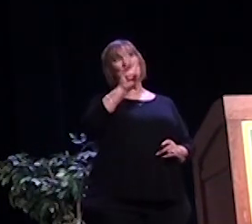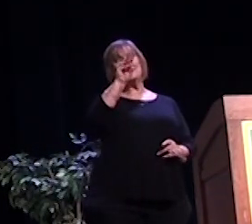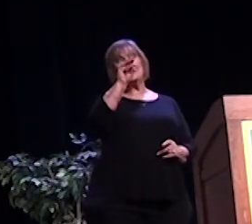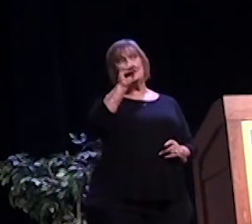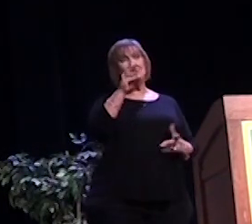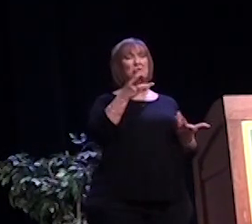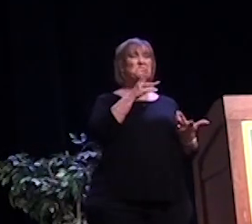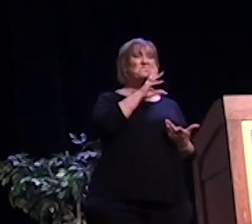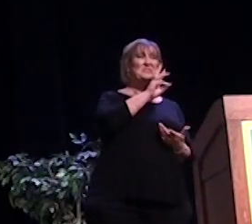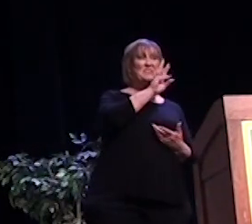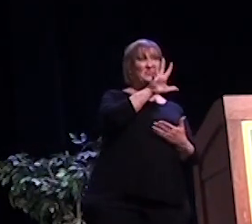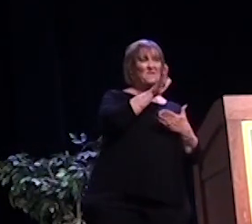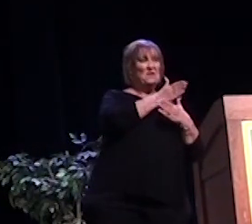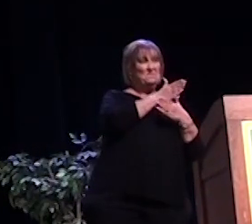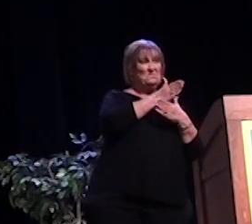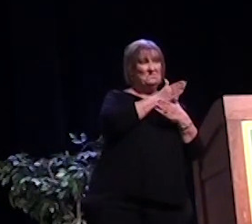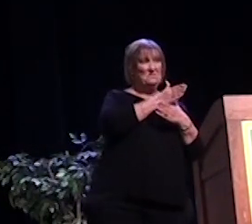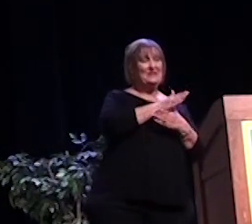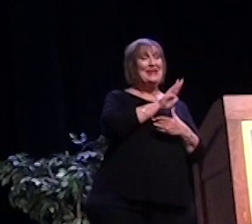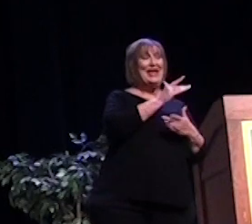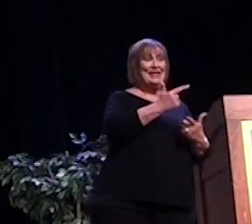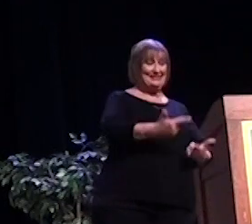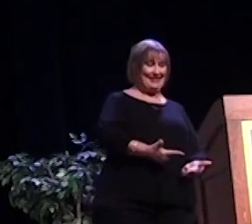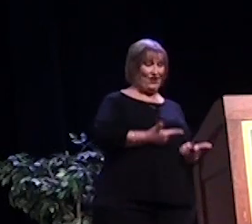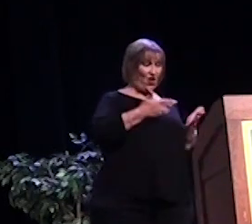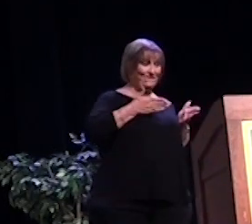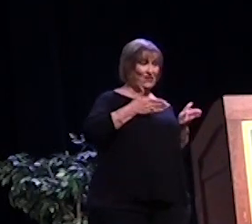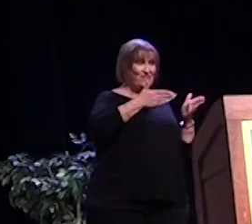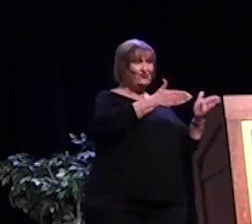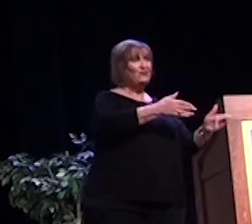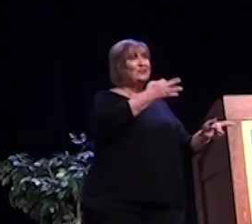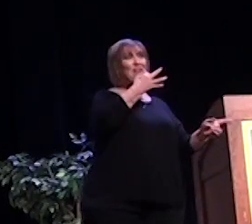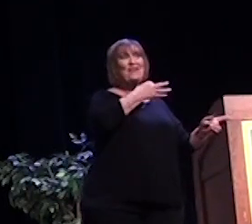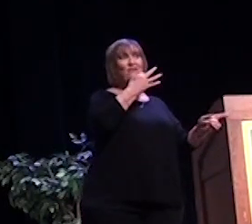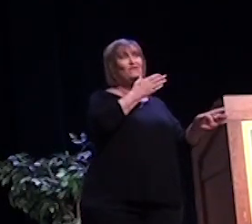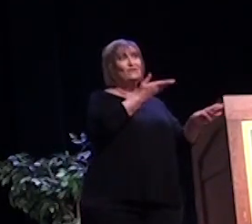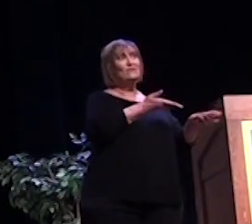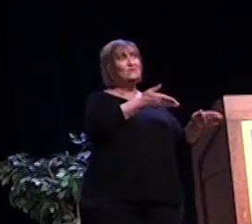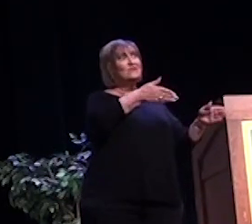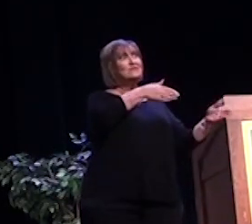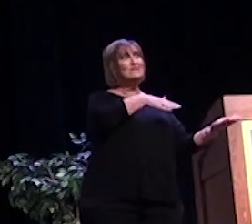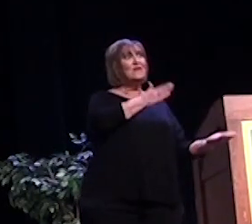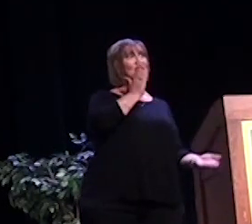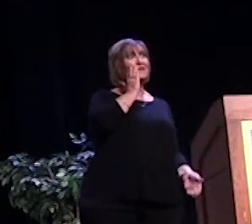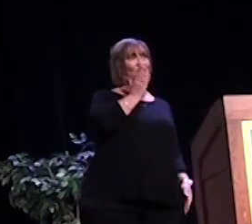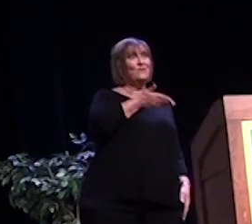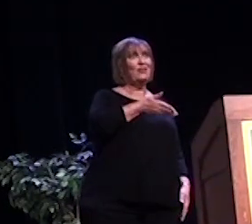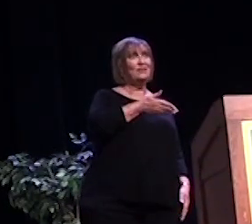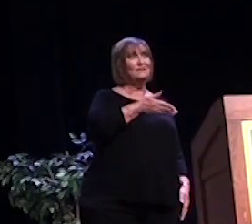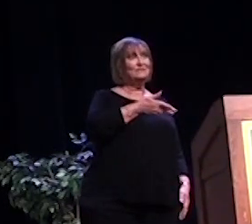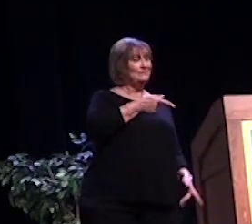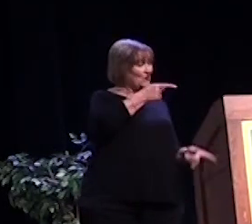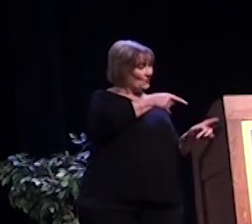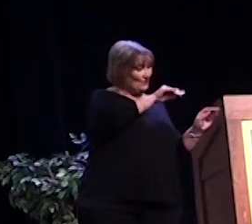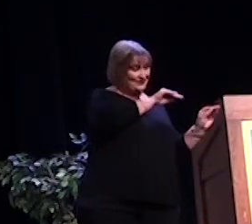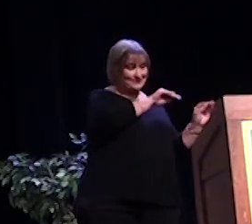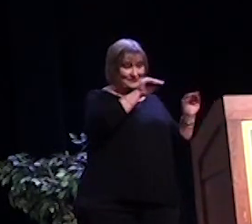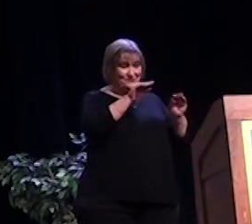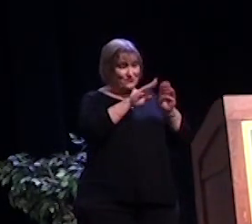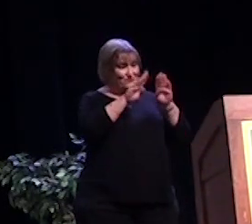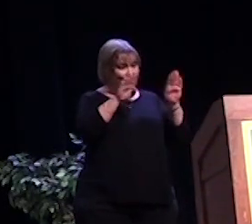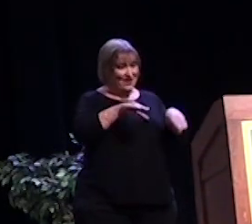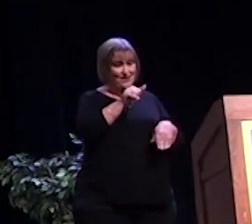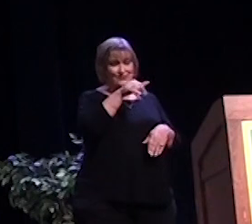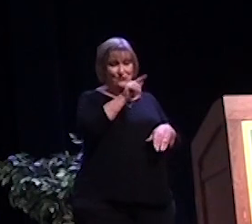on the streets, they're really at the end of their life. If they're not housed within the next or immediately,